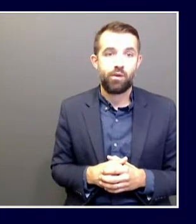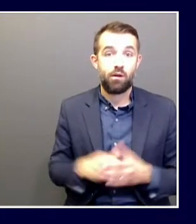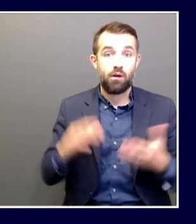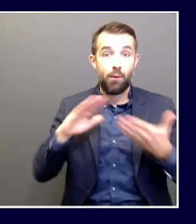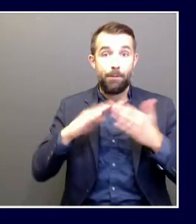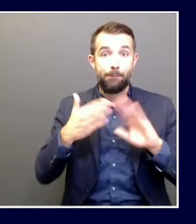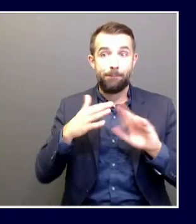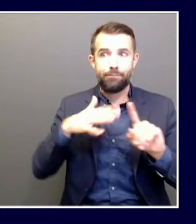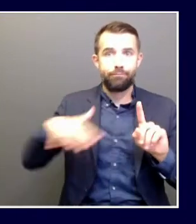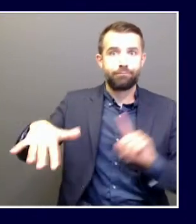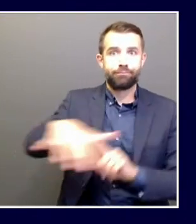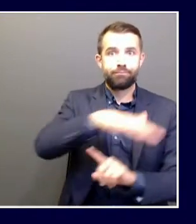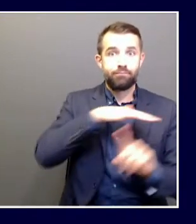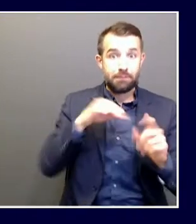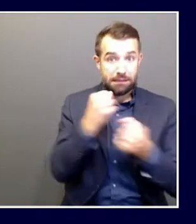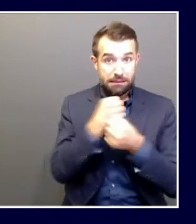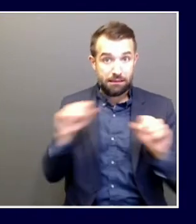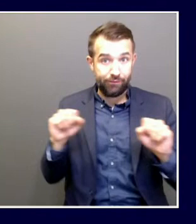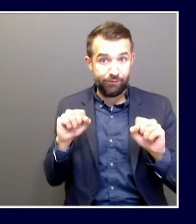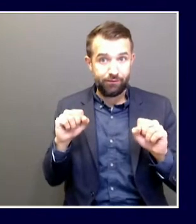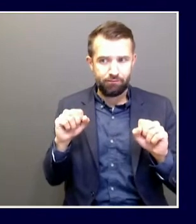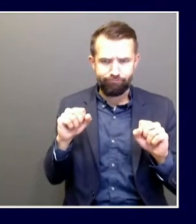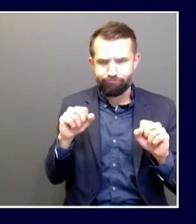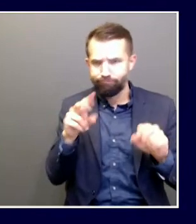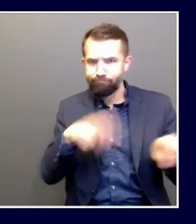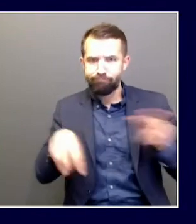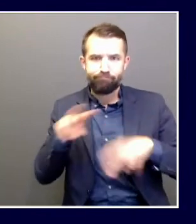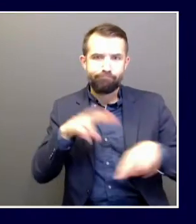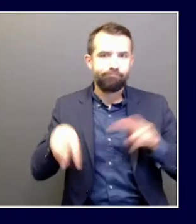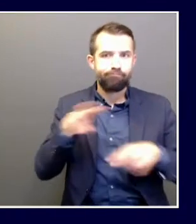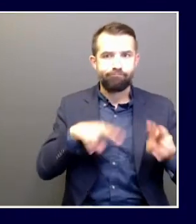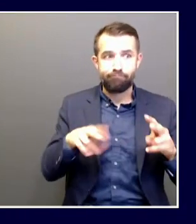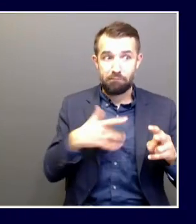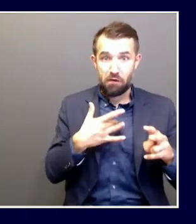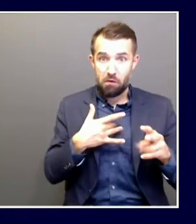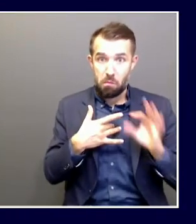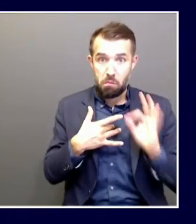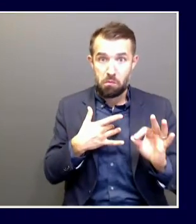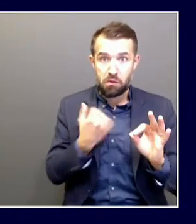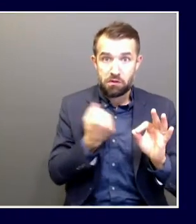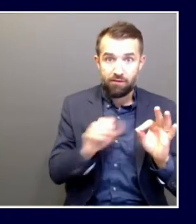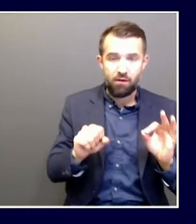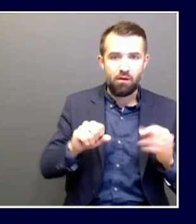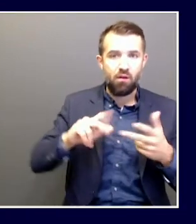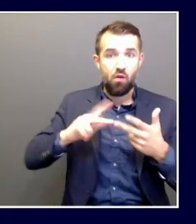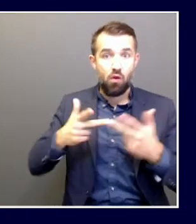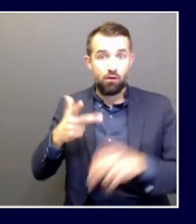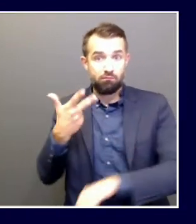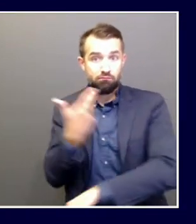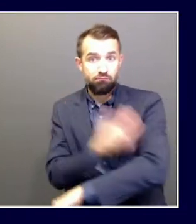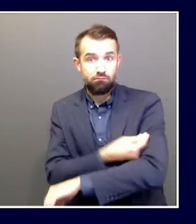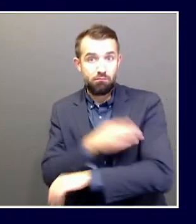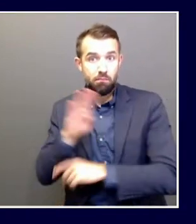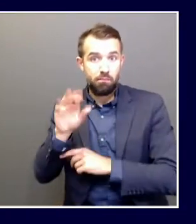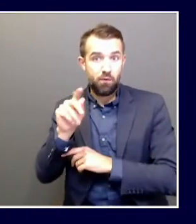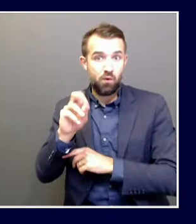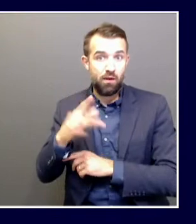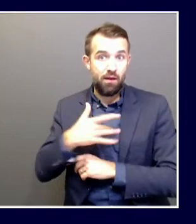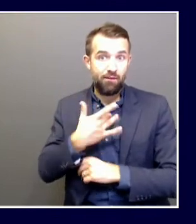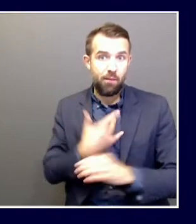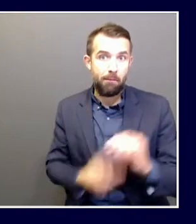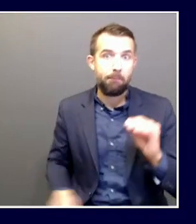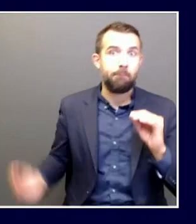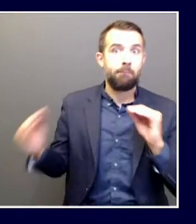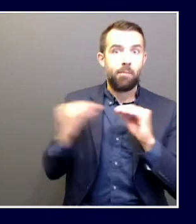booster shot make us any safer collectively, like more so than a second vaccine? Meaning, does one more than